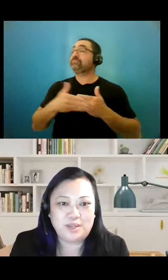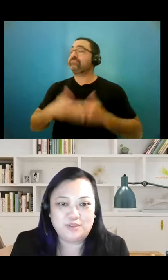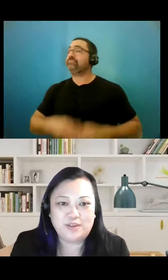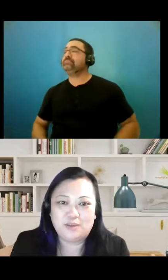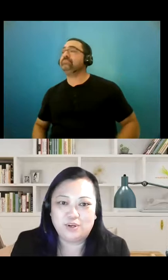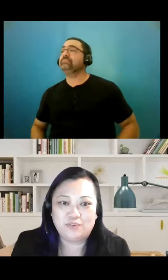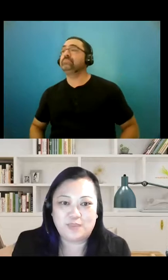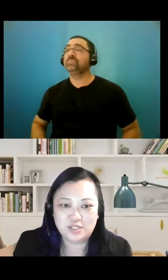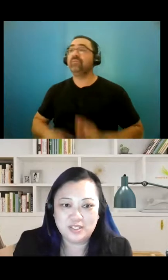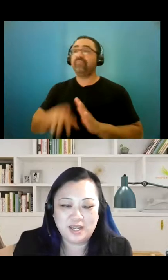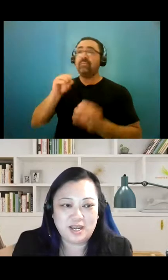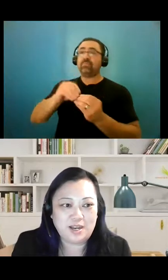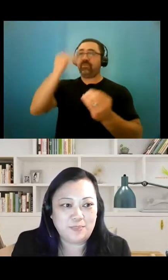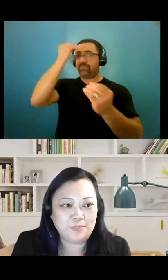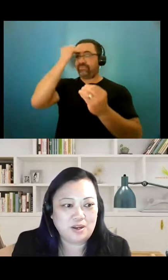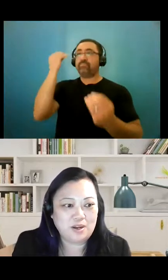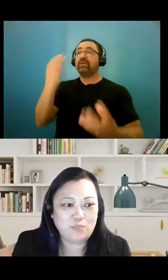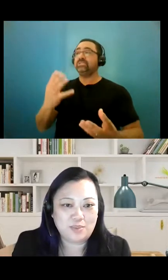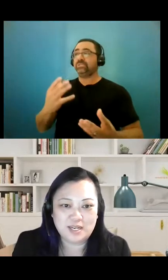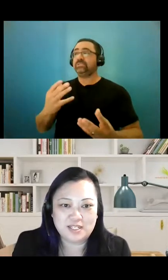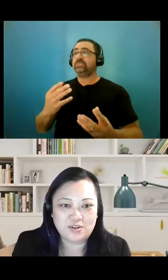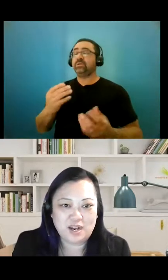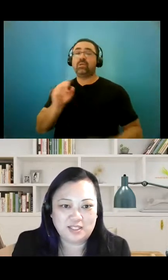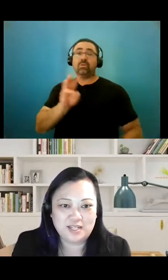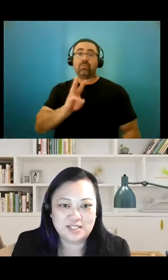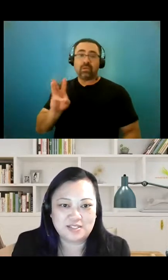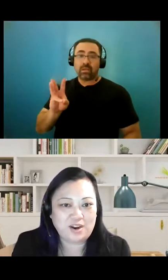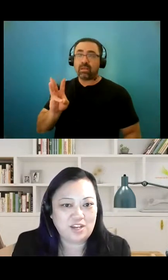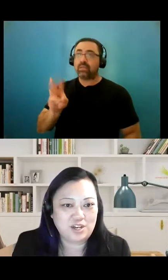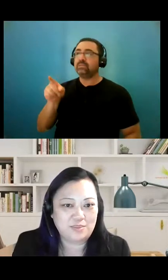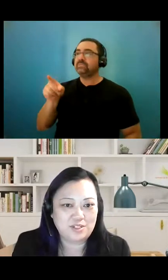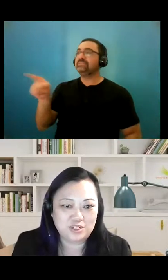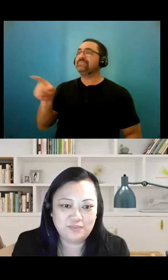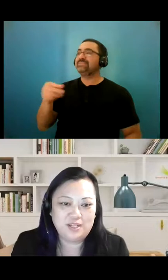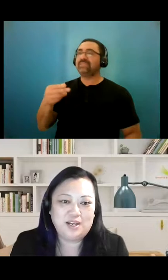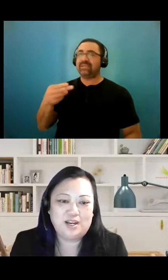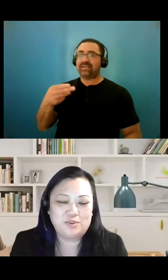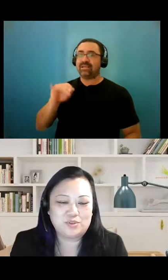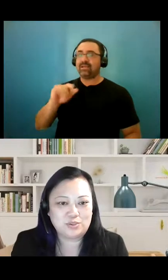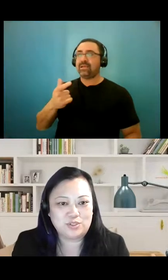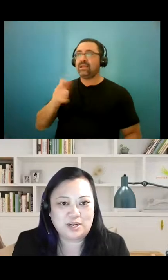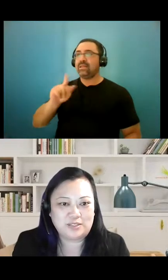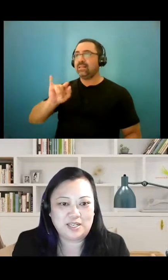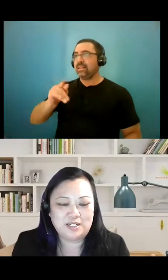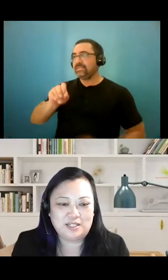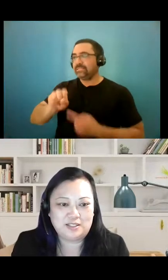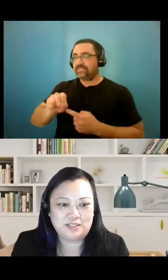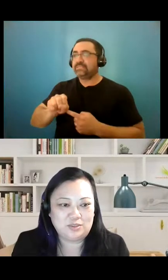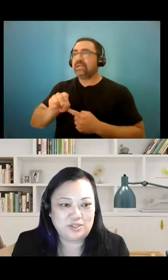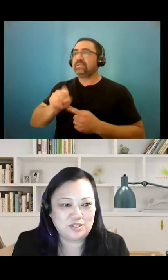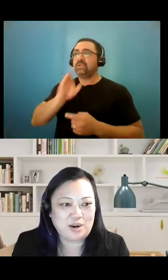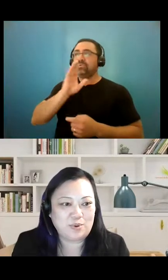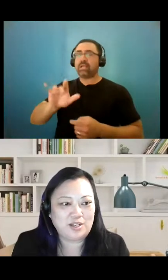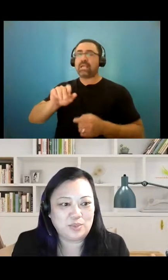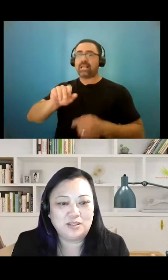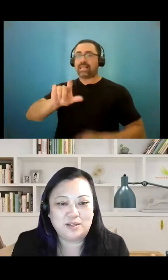You'll be able to find out more information on our website. It's under highlights. It's our Aging Hubs initiative. There's also a direct link included